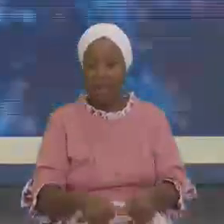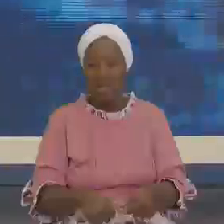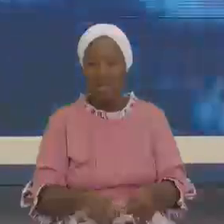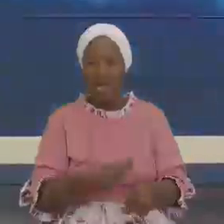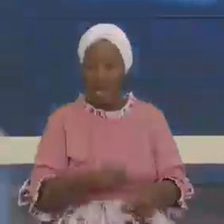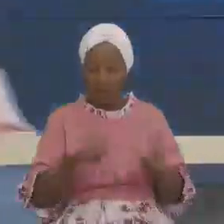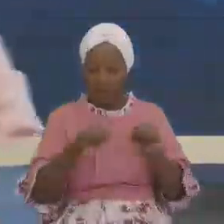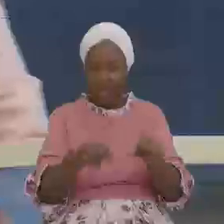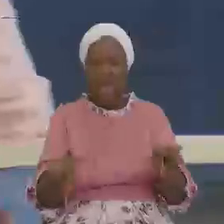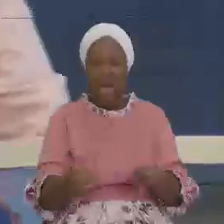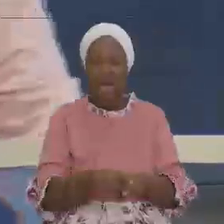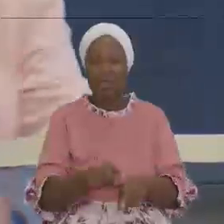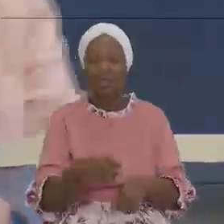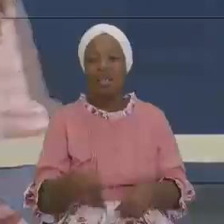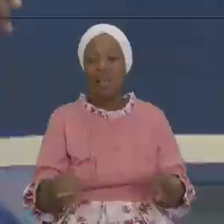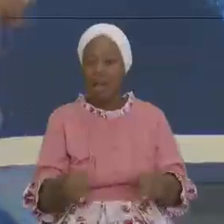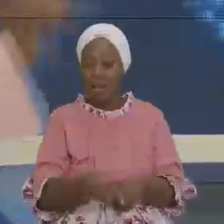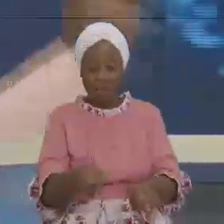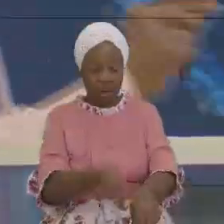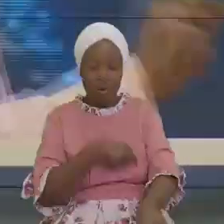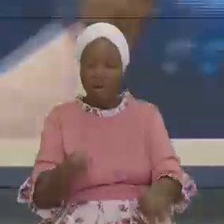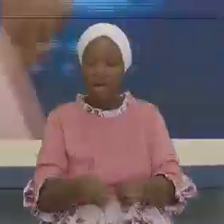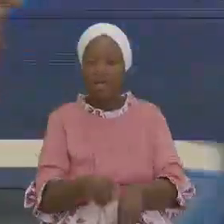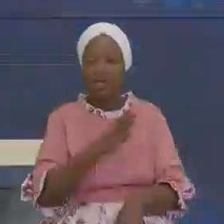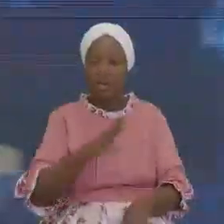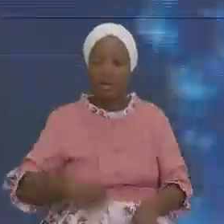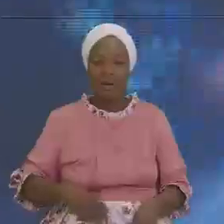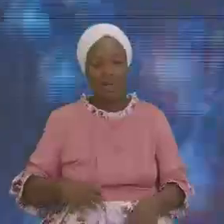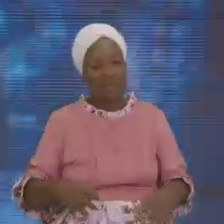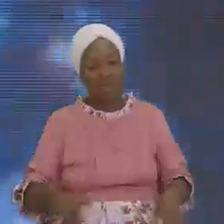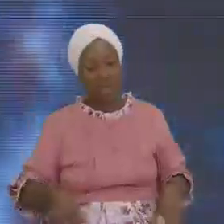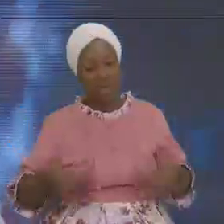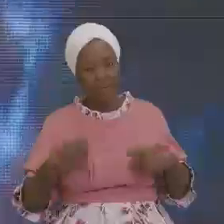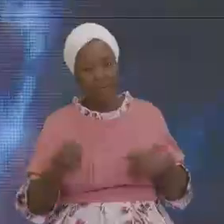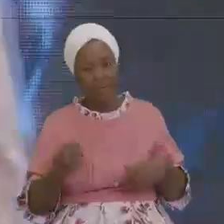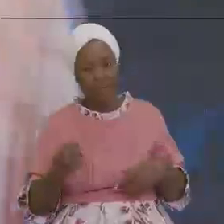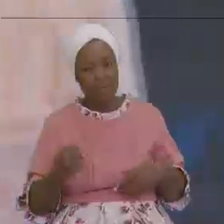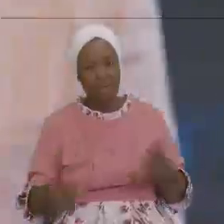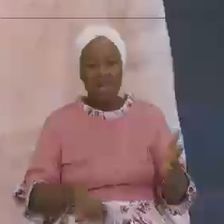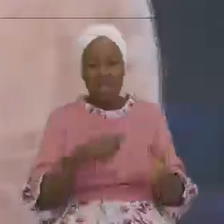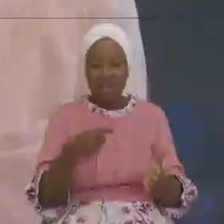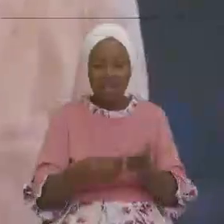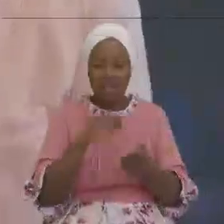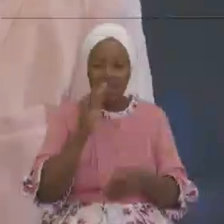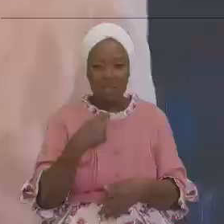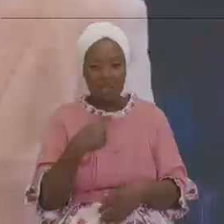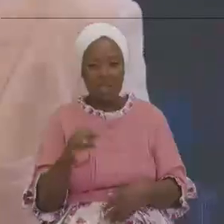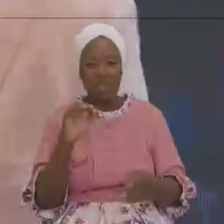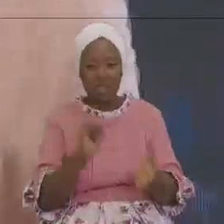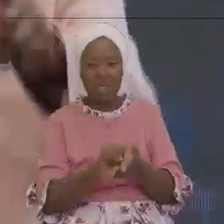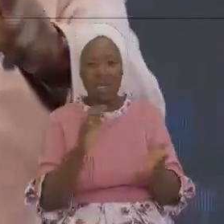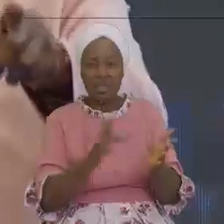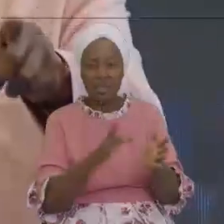Christ lives. This is a saying that Jesus Christ